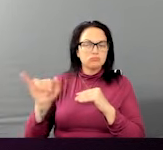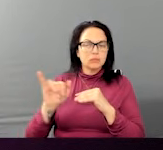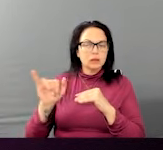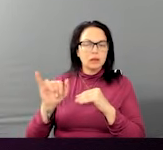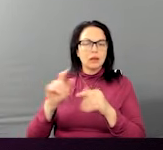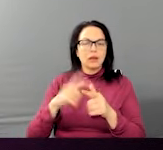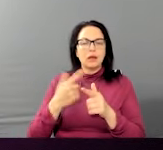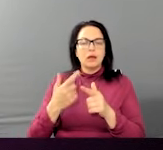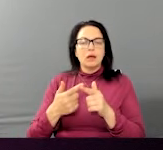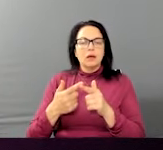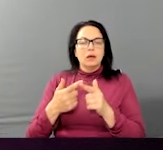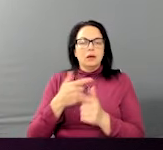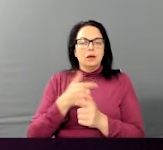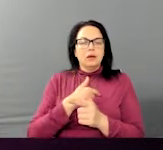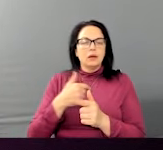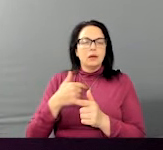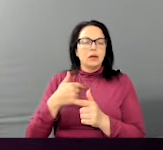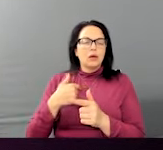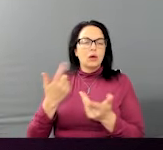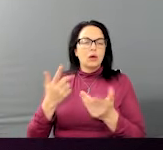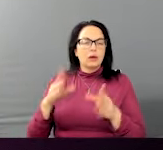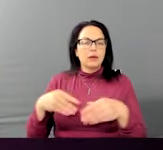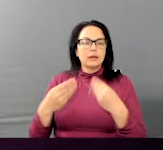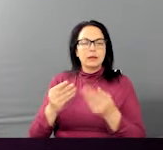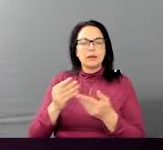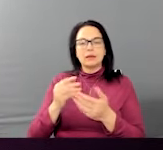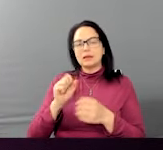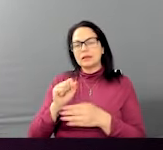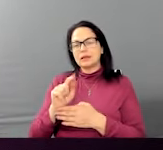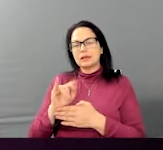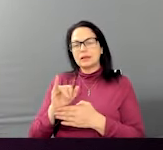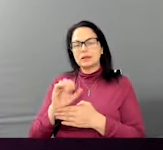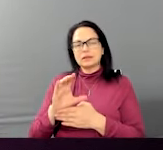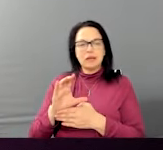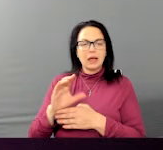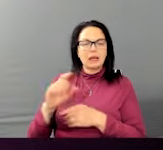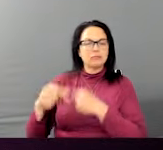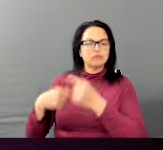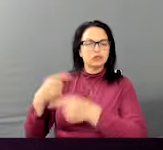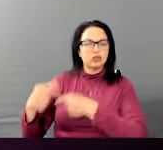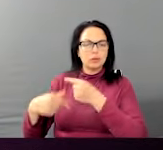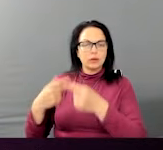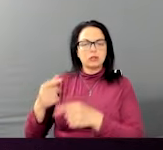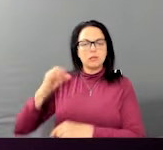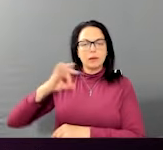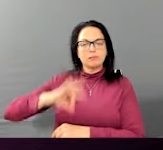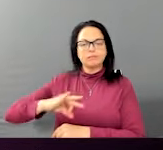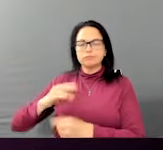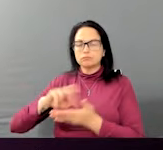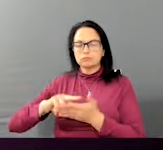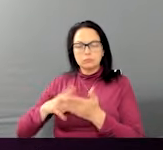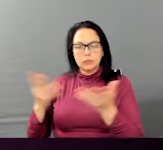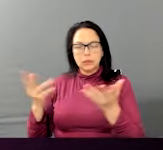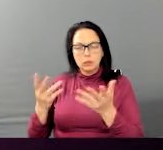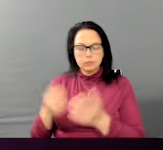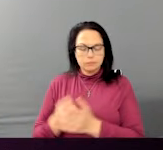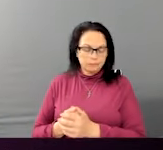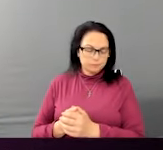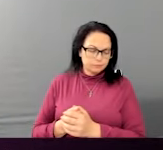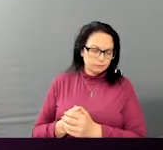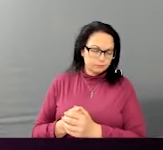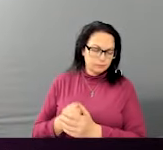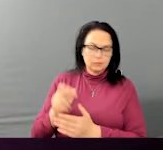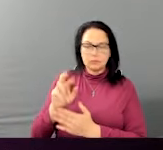give you the static site generation benefits without the compromises of static site generation. So what do I mean by that? Well, for one thing, Remix